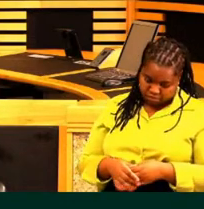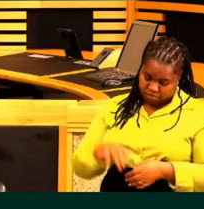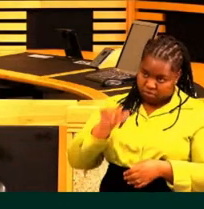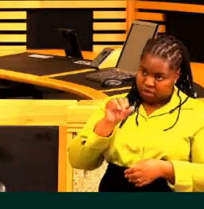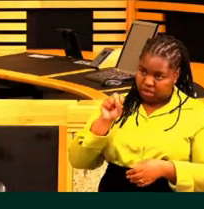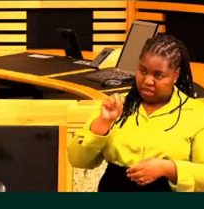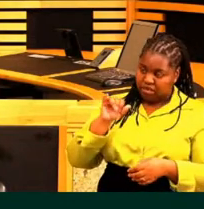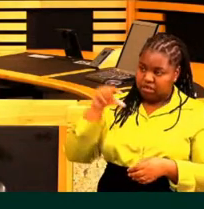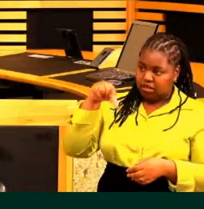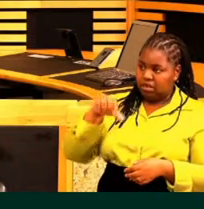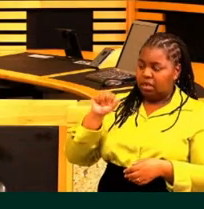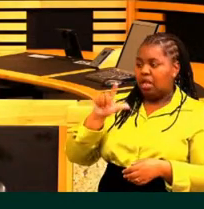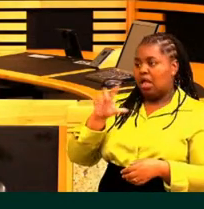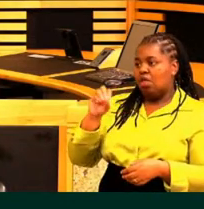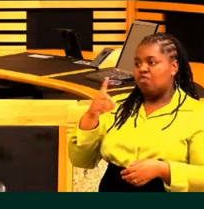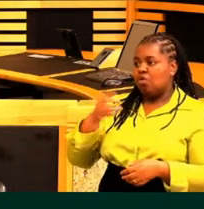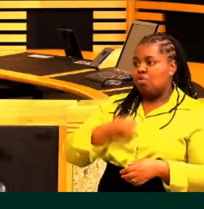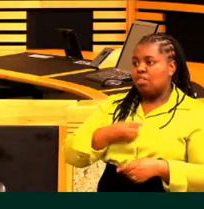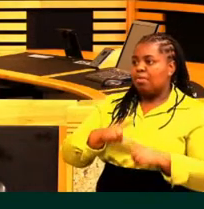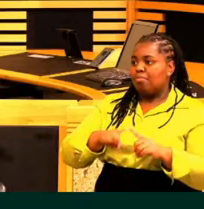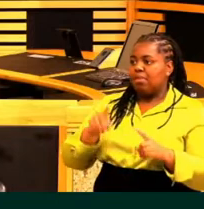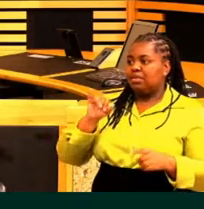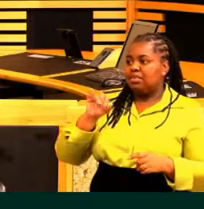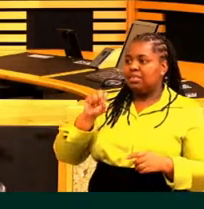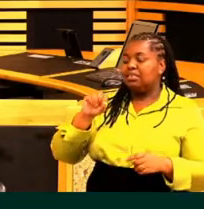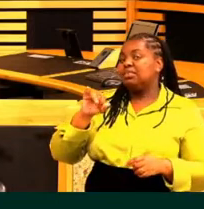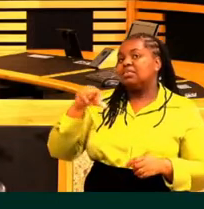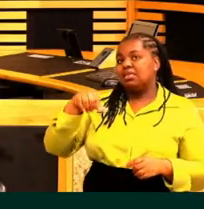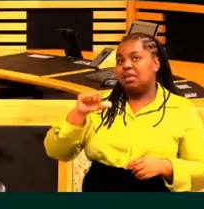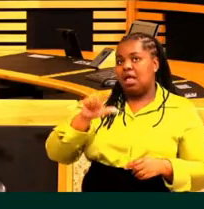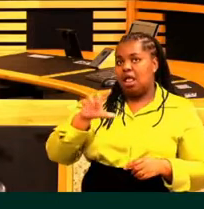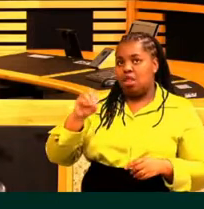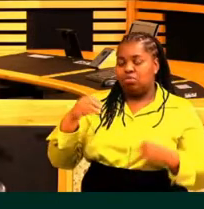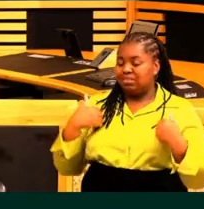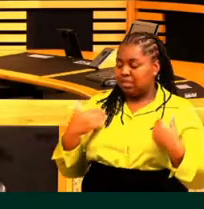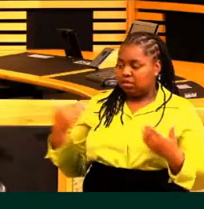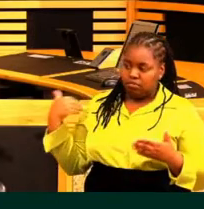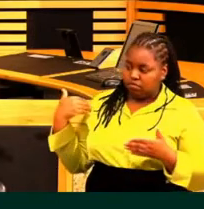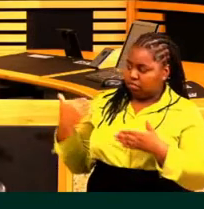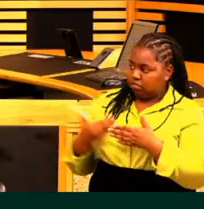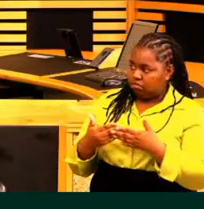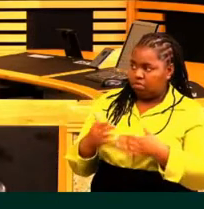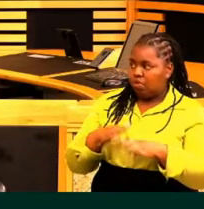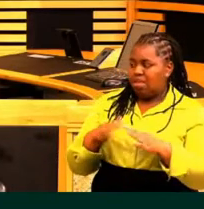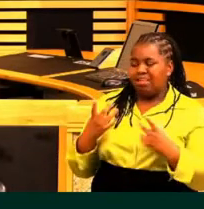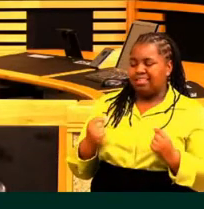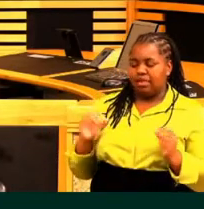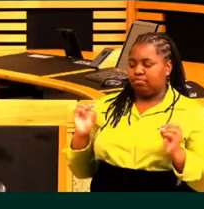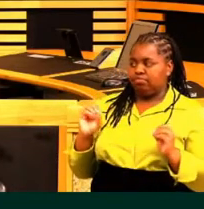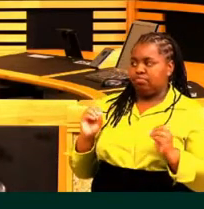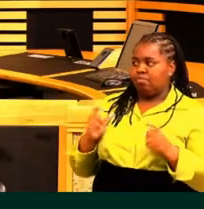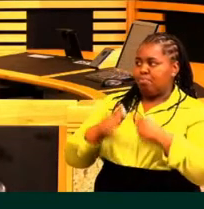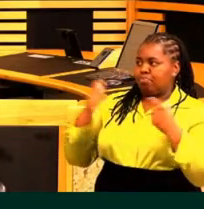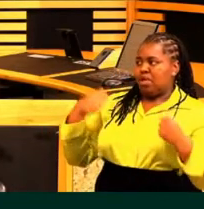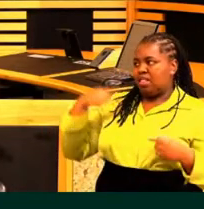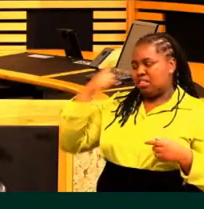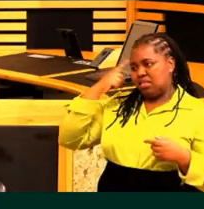number of young people but since Carlos started uh we have not done much I think we've just spent less than 35